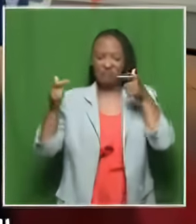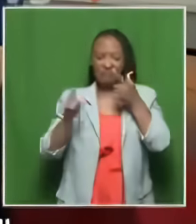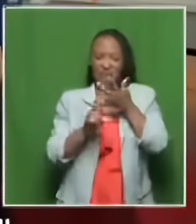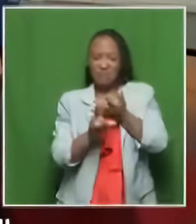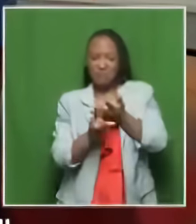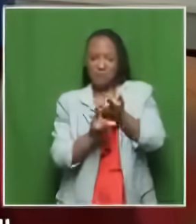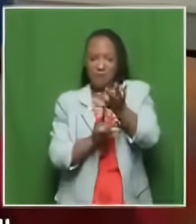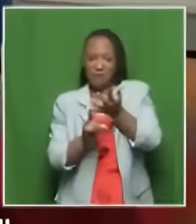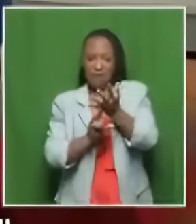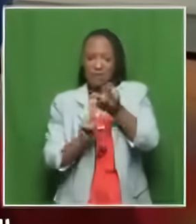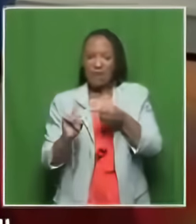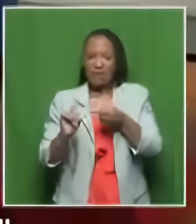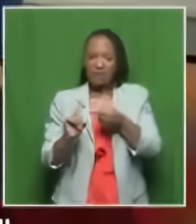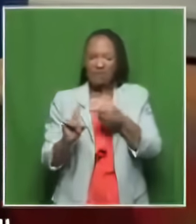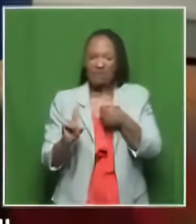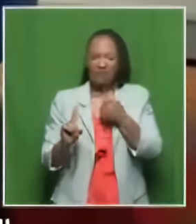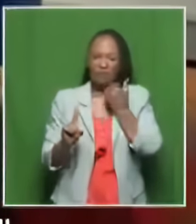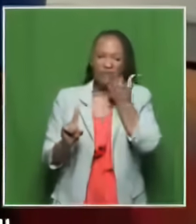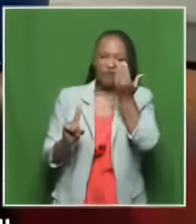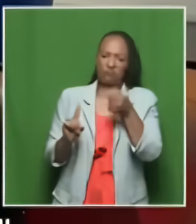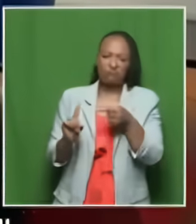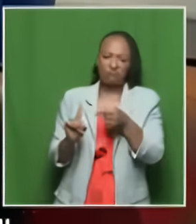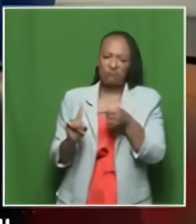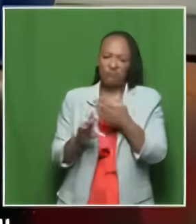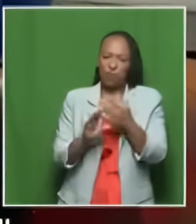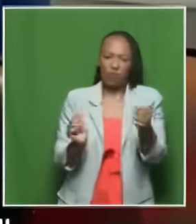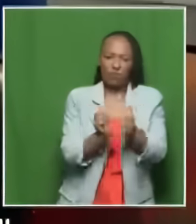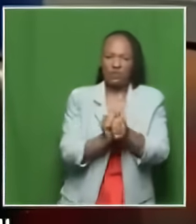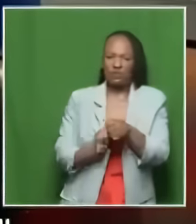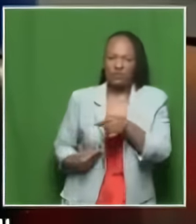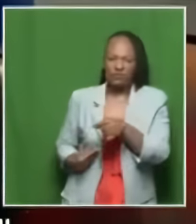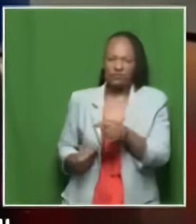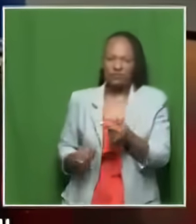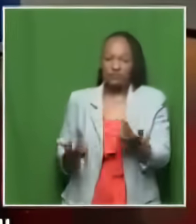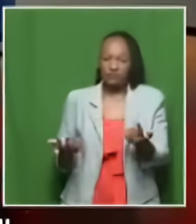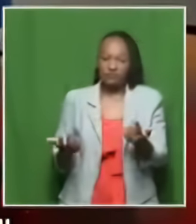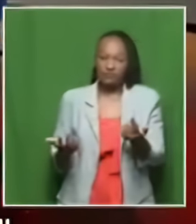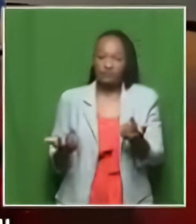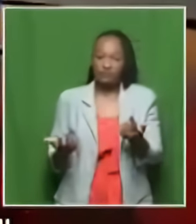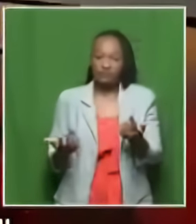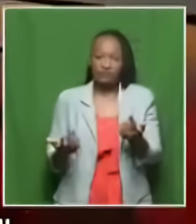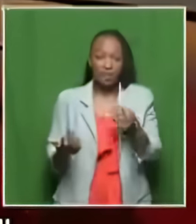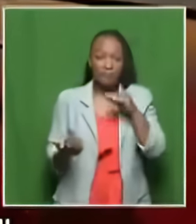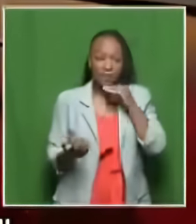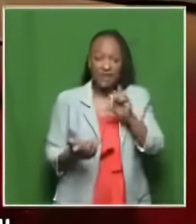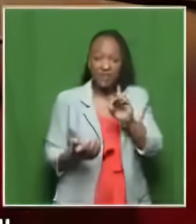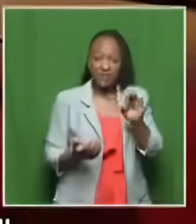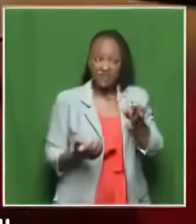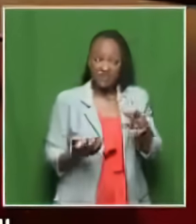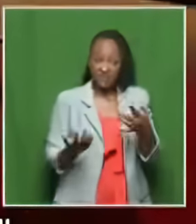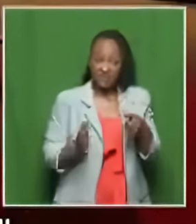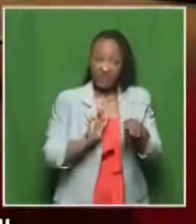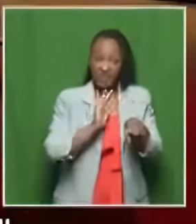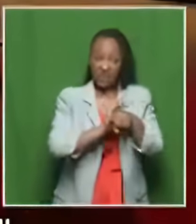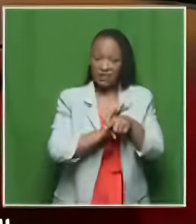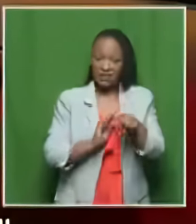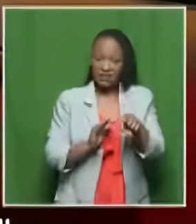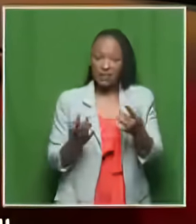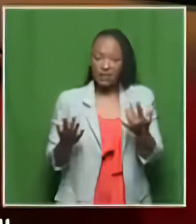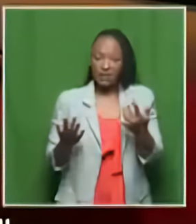bully, and they don't want to work with him. So is that a red line for the EFF? Is the